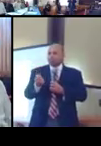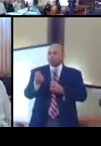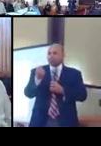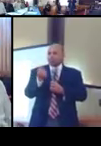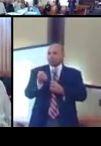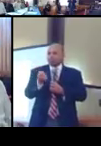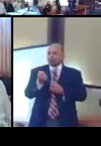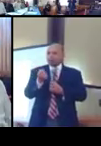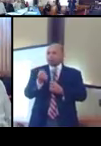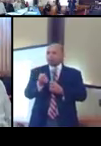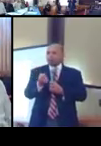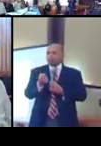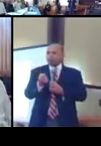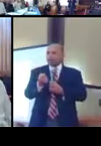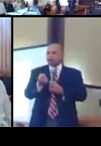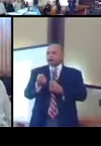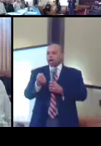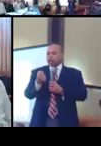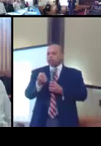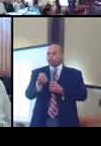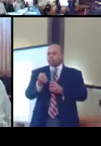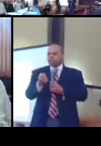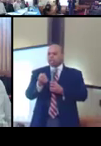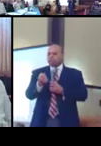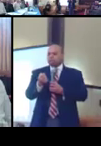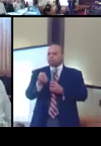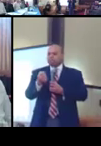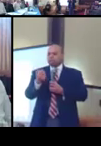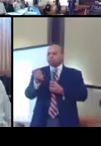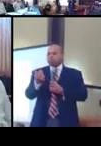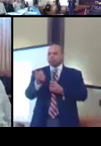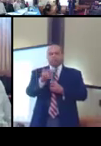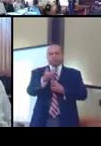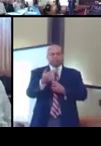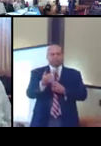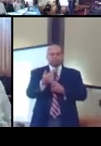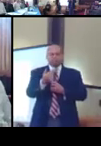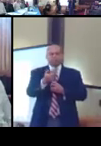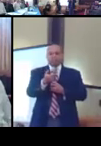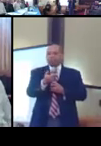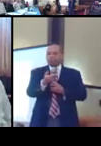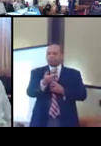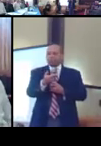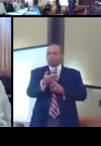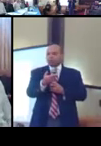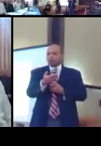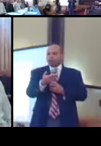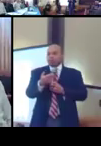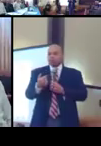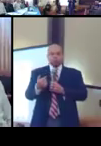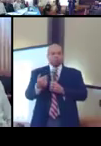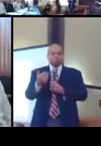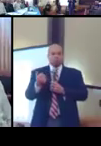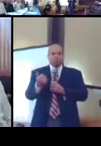let's focus, let's make the programs work for us. Let's understand that, you know, we have a 1950 zoning